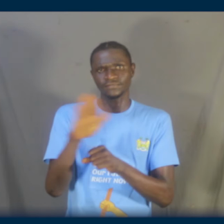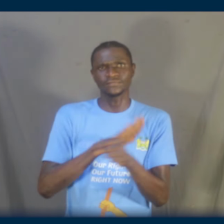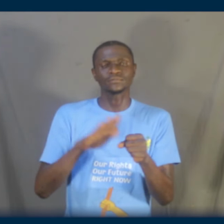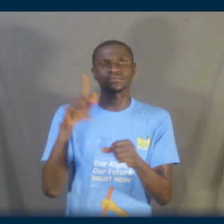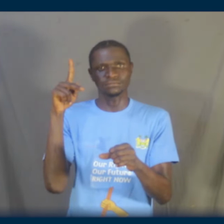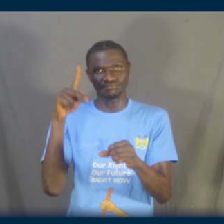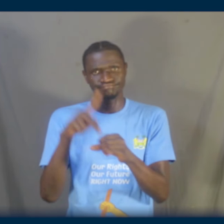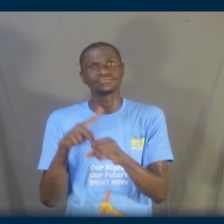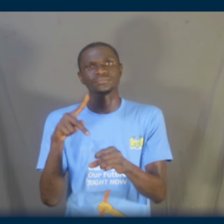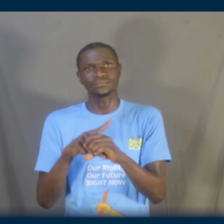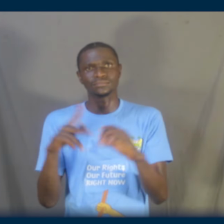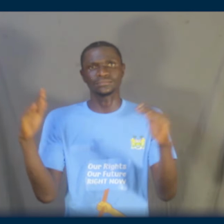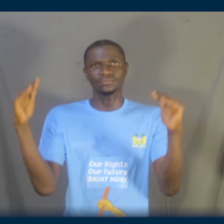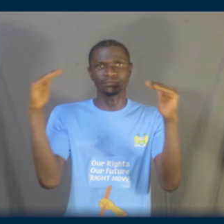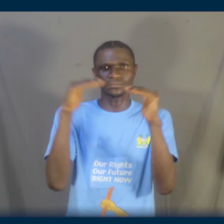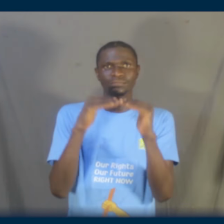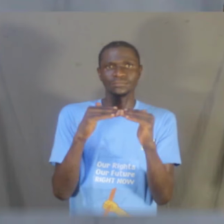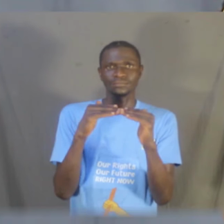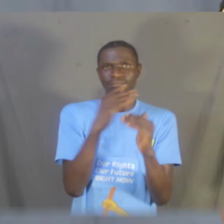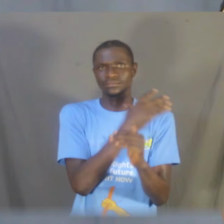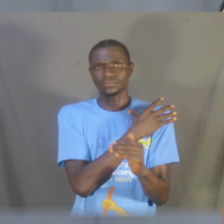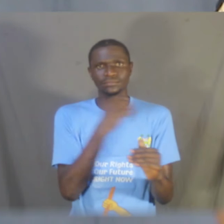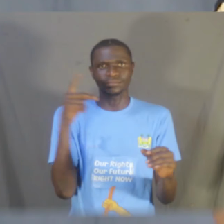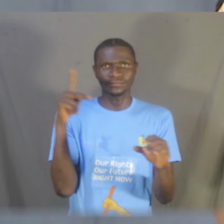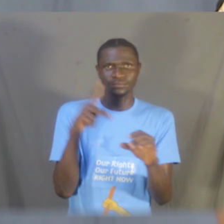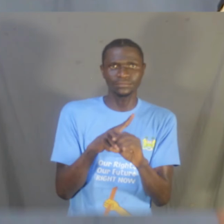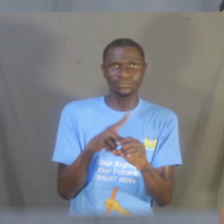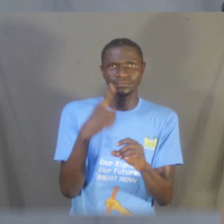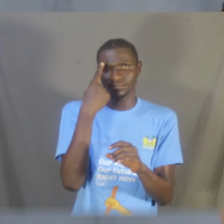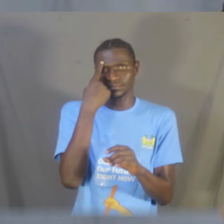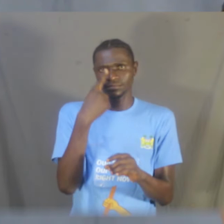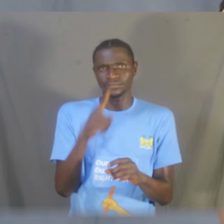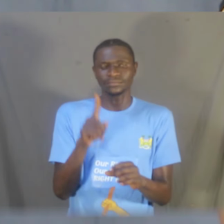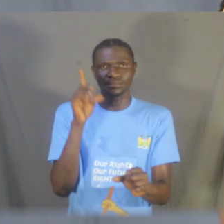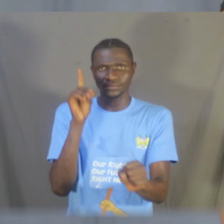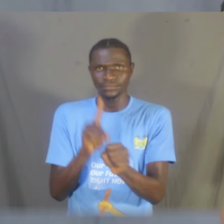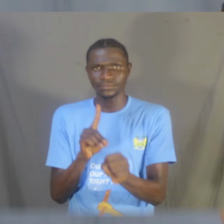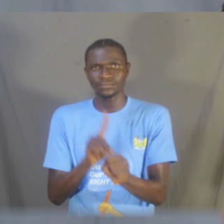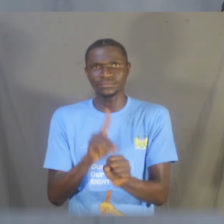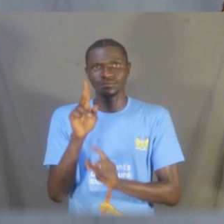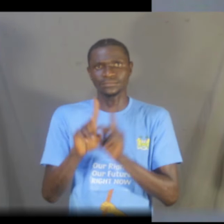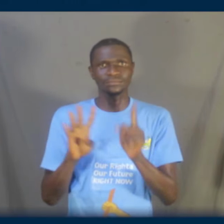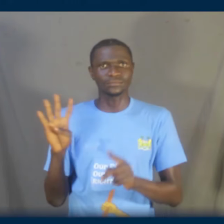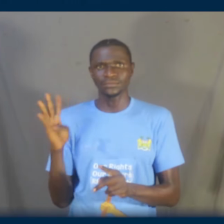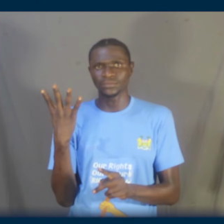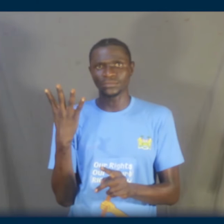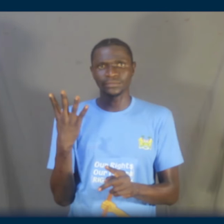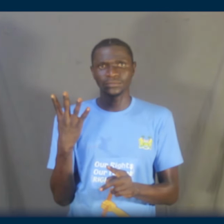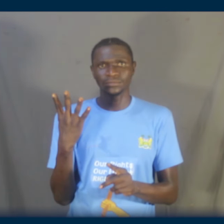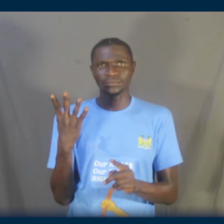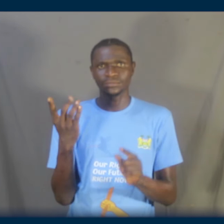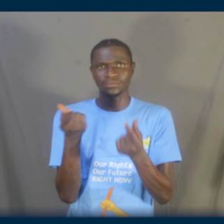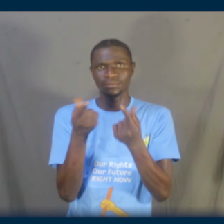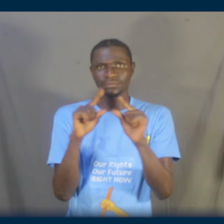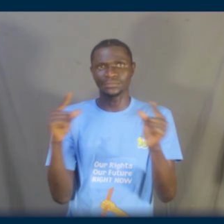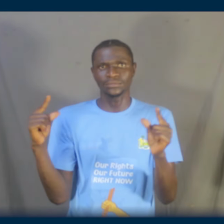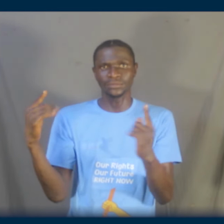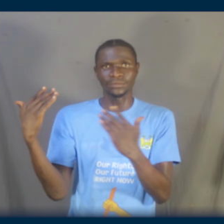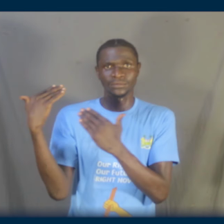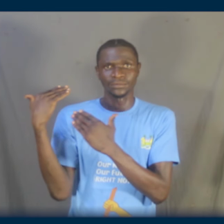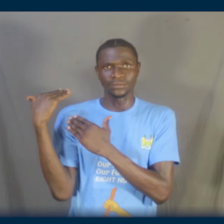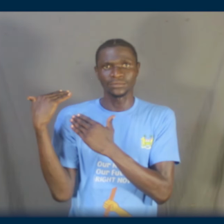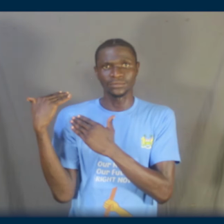prohibits discrimination based on disability. Article 6. Women with disability recognizes the specific challenges